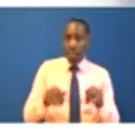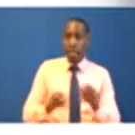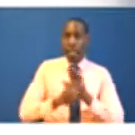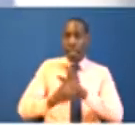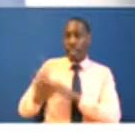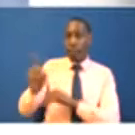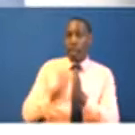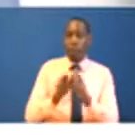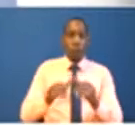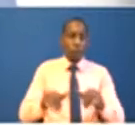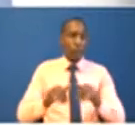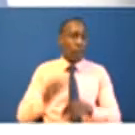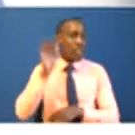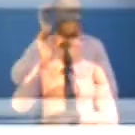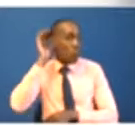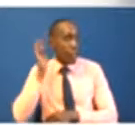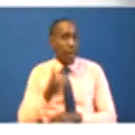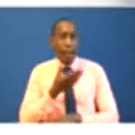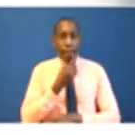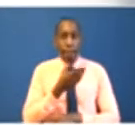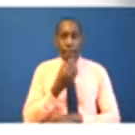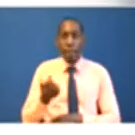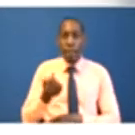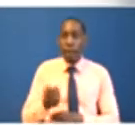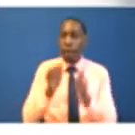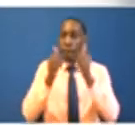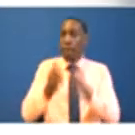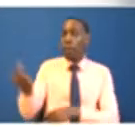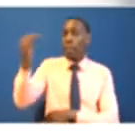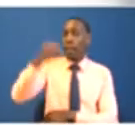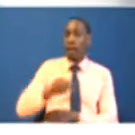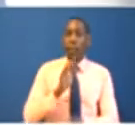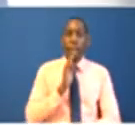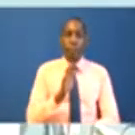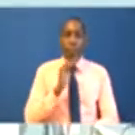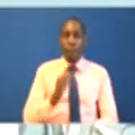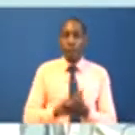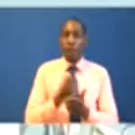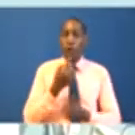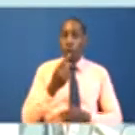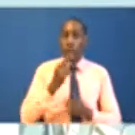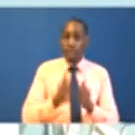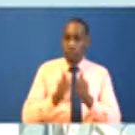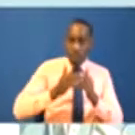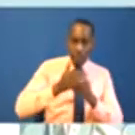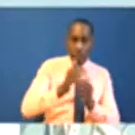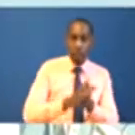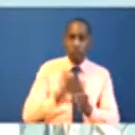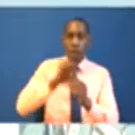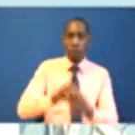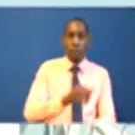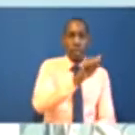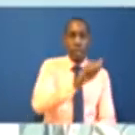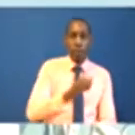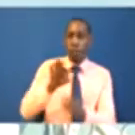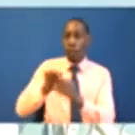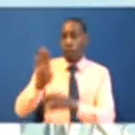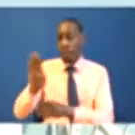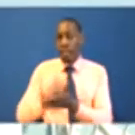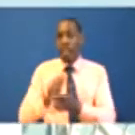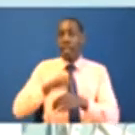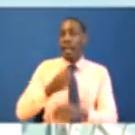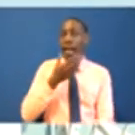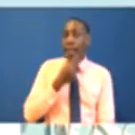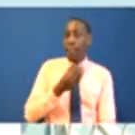nairobi they are waiting to hear bob has not come to tell us which is the direction b once